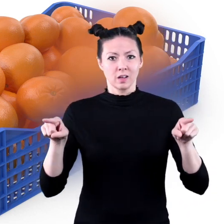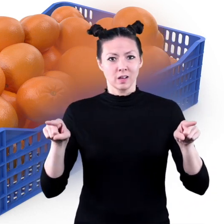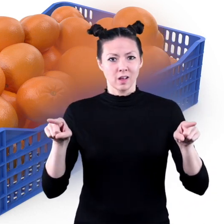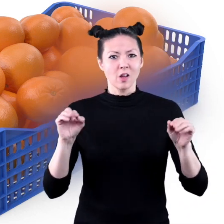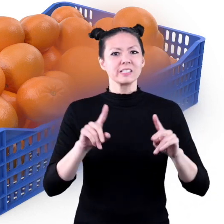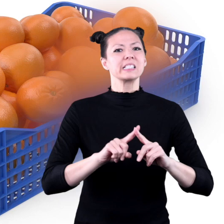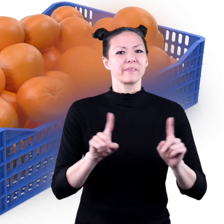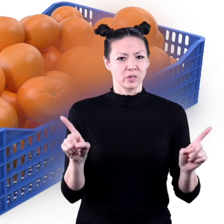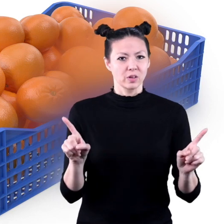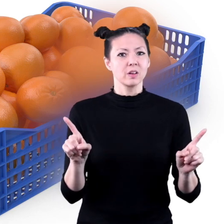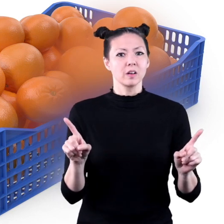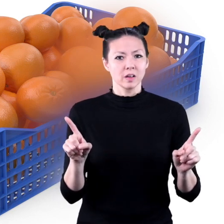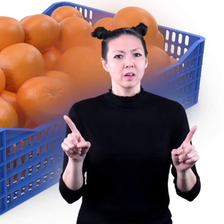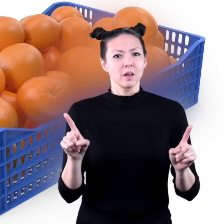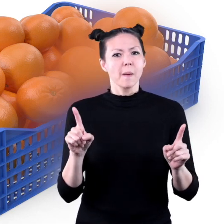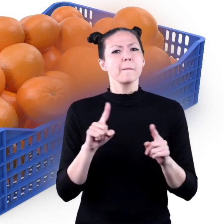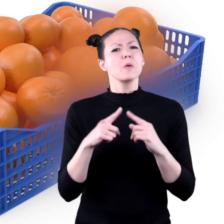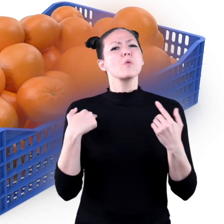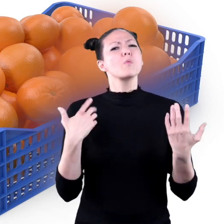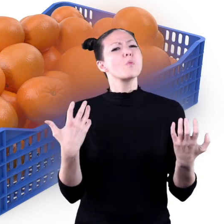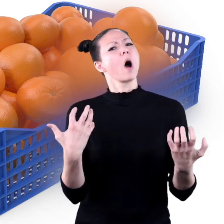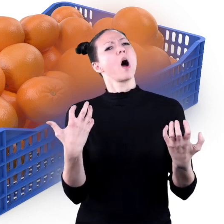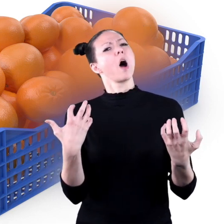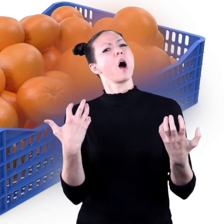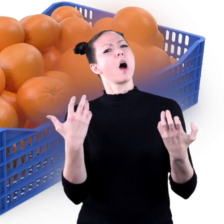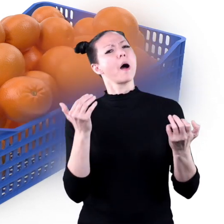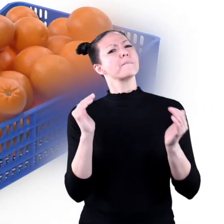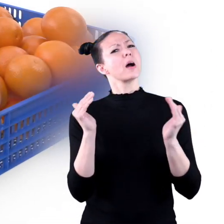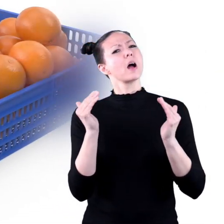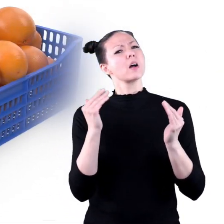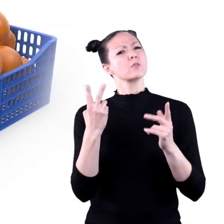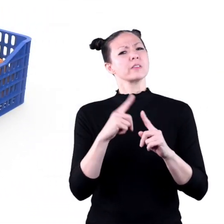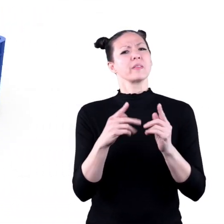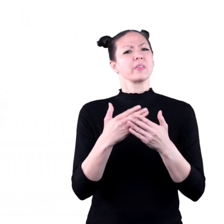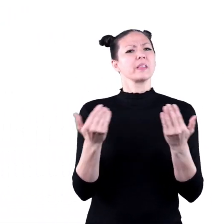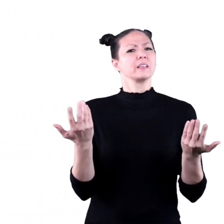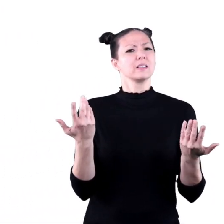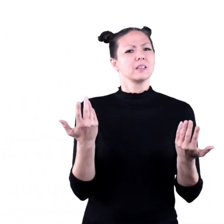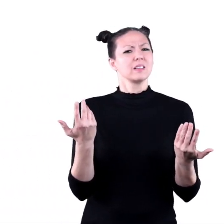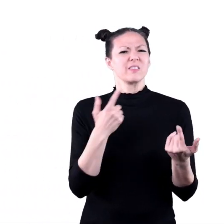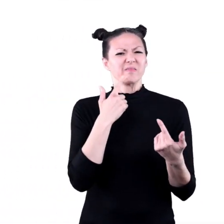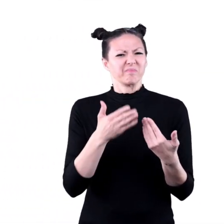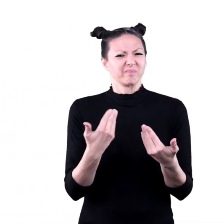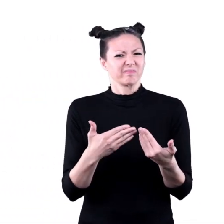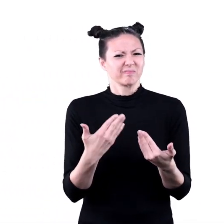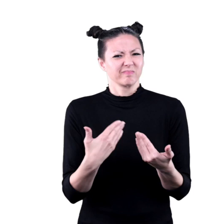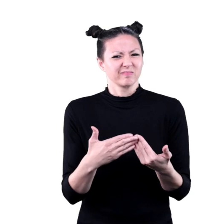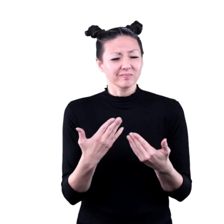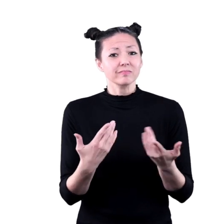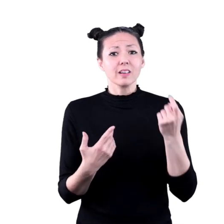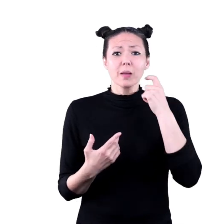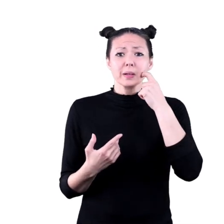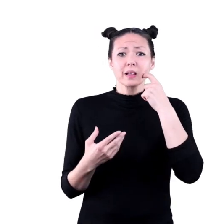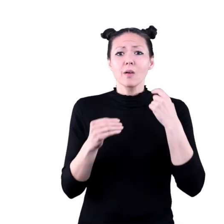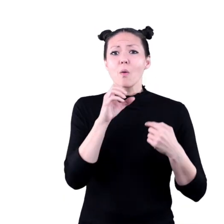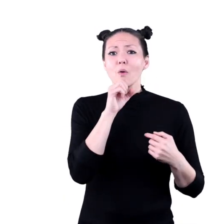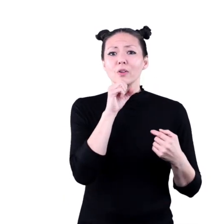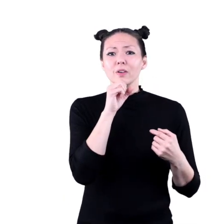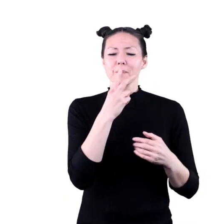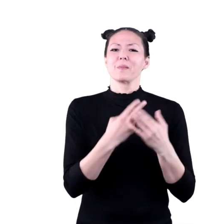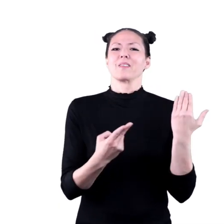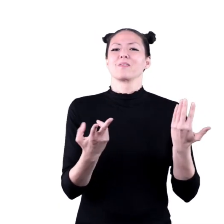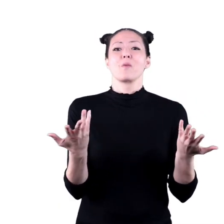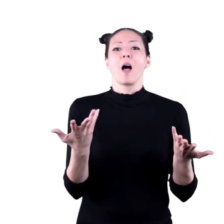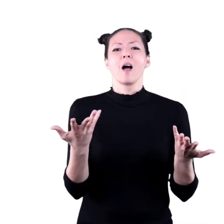are different. But if we wanted to compare the two, we could easily do that as well. An apple and an orange